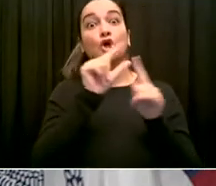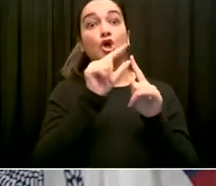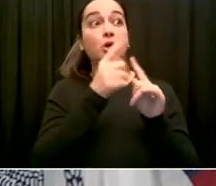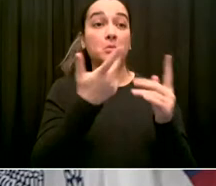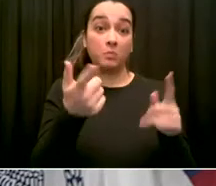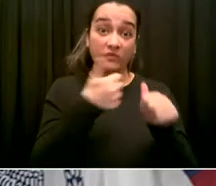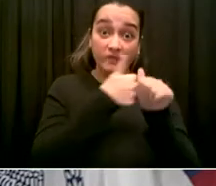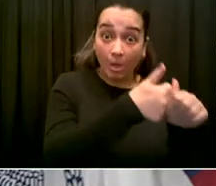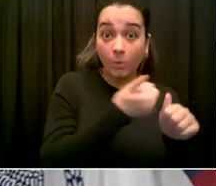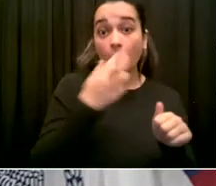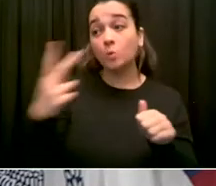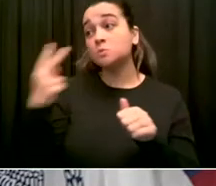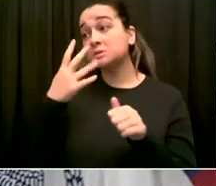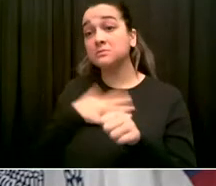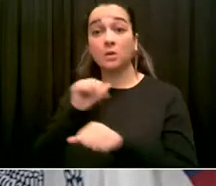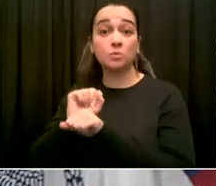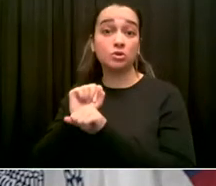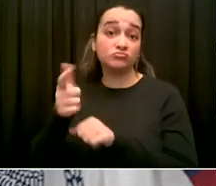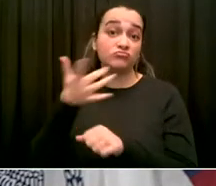insults.